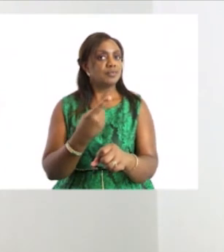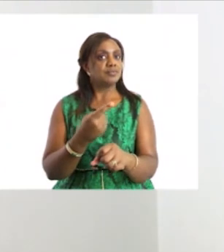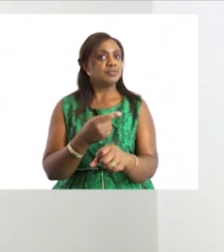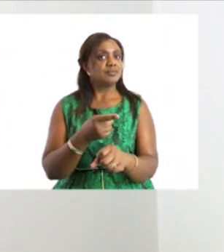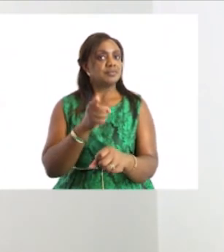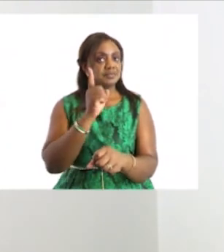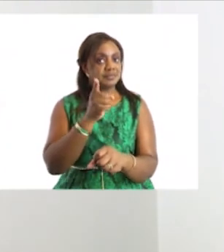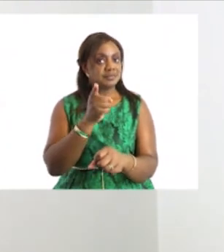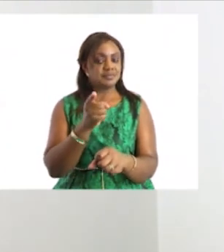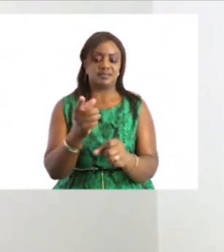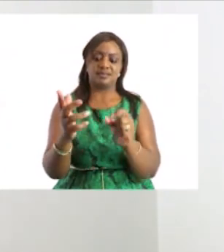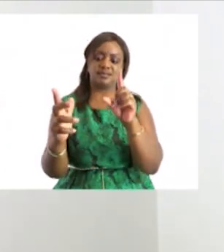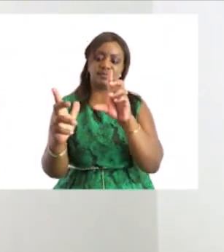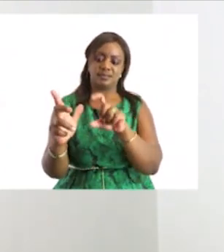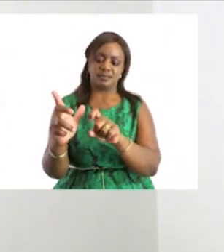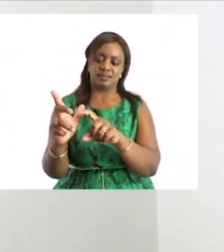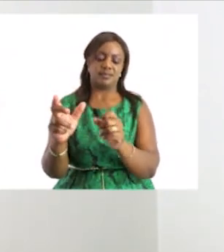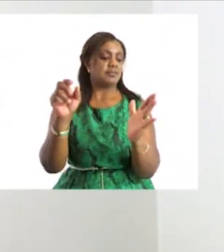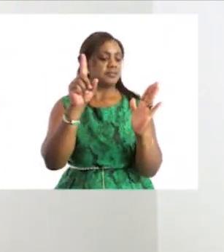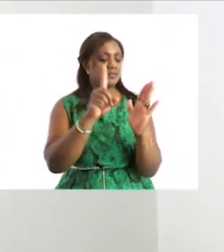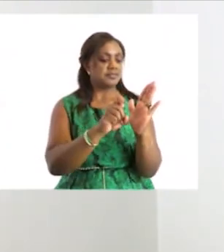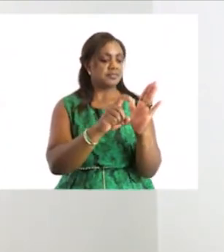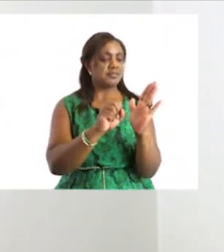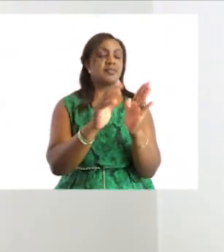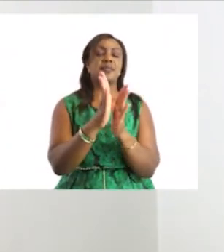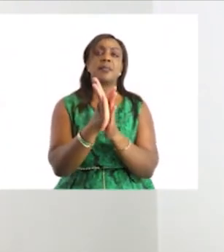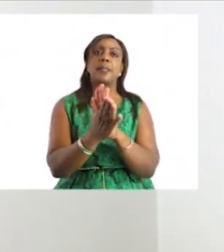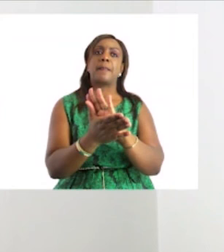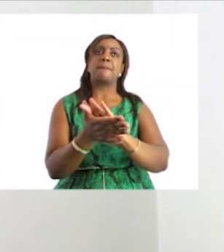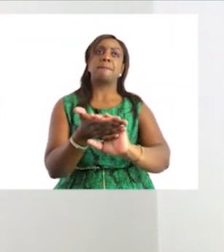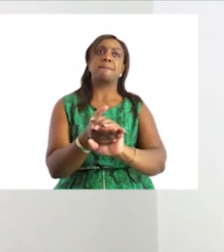still sanitize our hands,